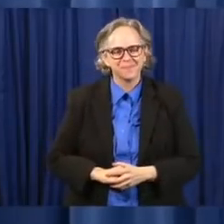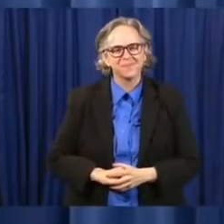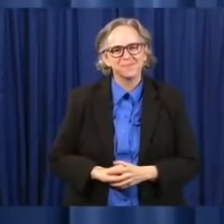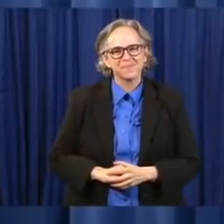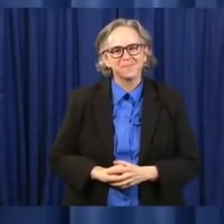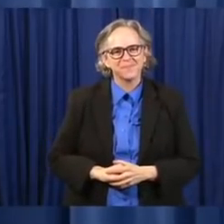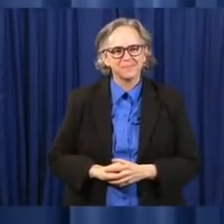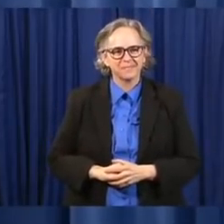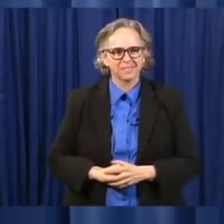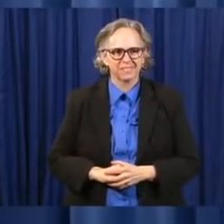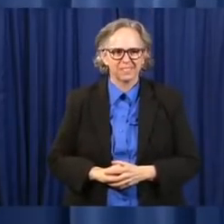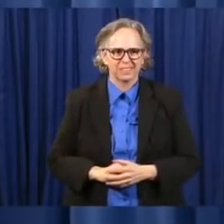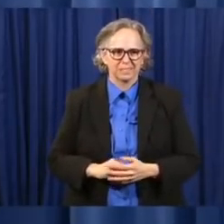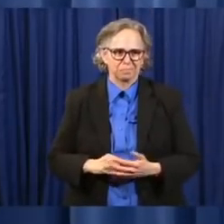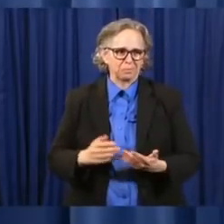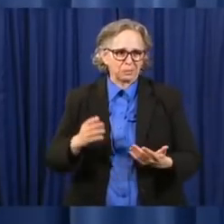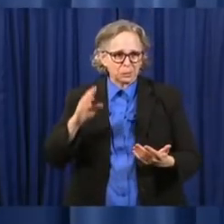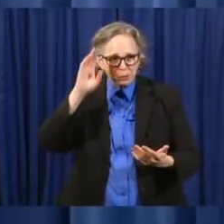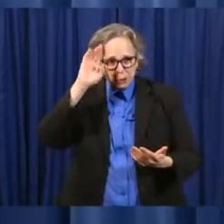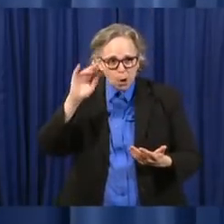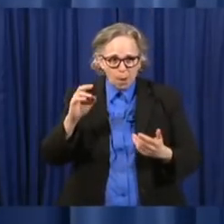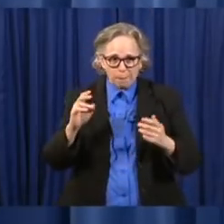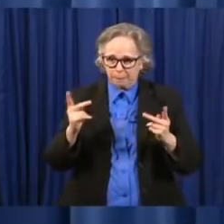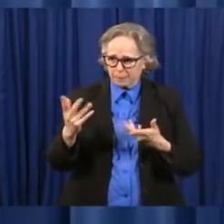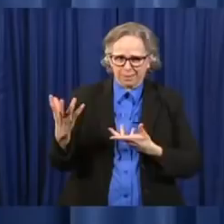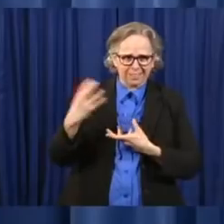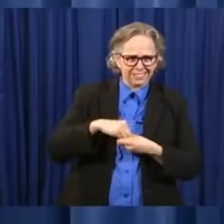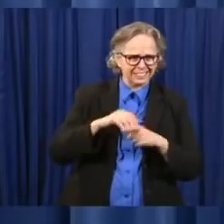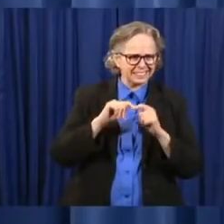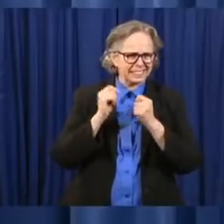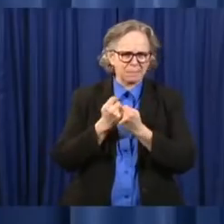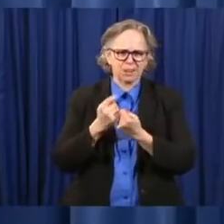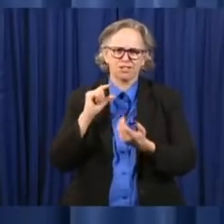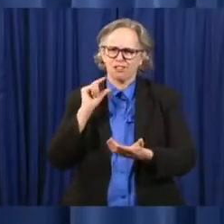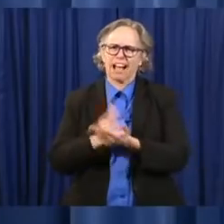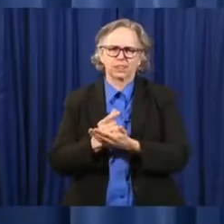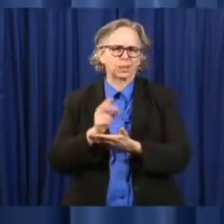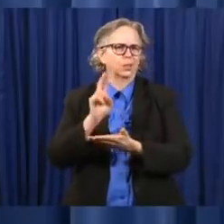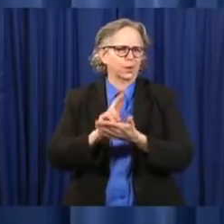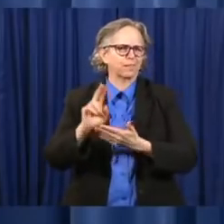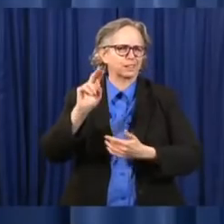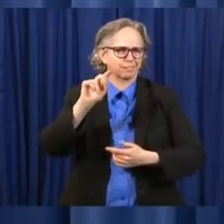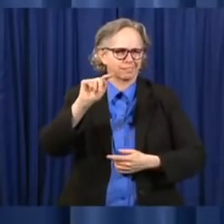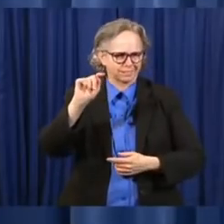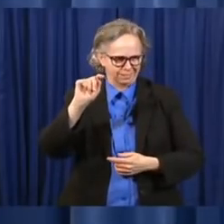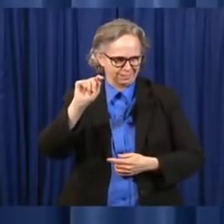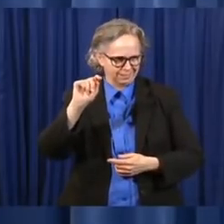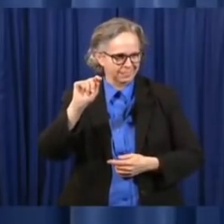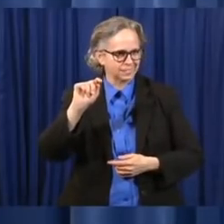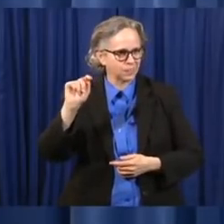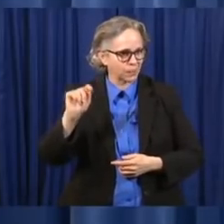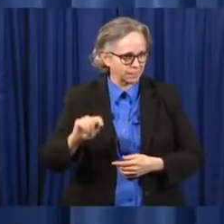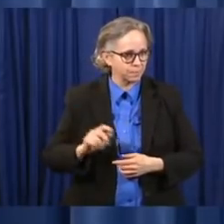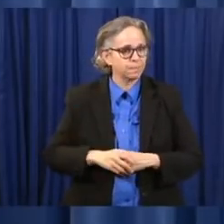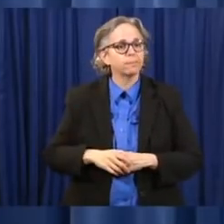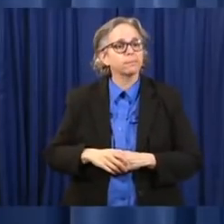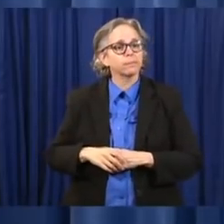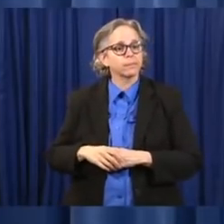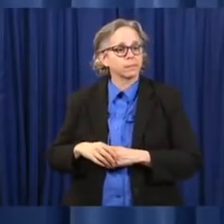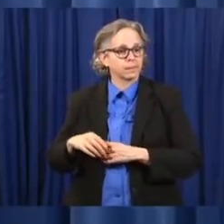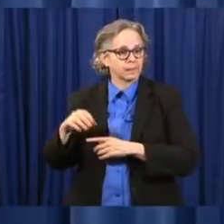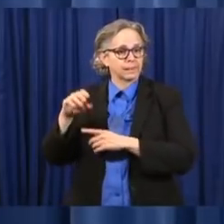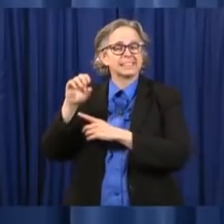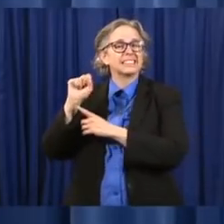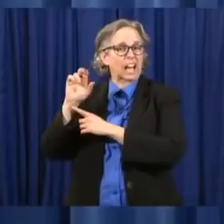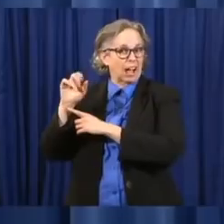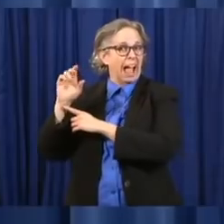people on our team who went to UT. Sarah Acton, who went to the law school, graduated from the law school, and